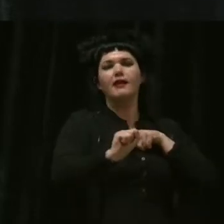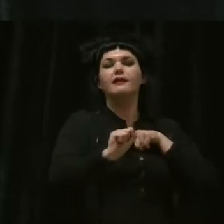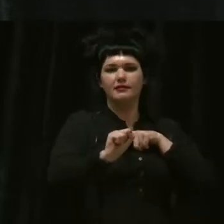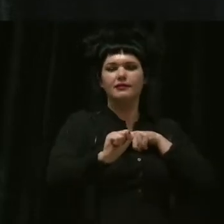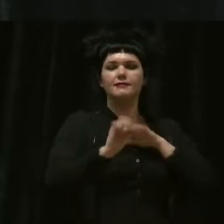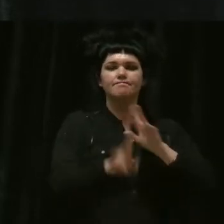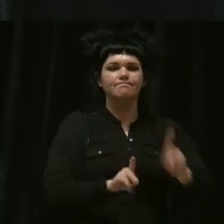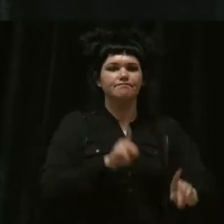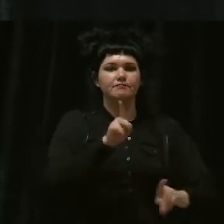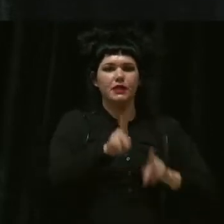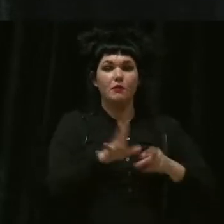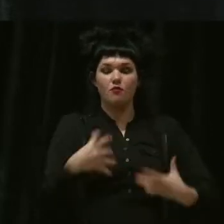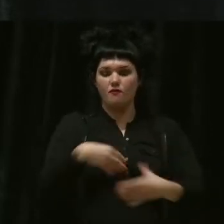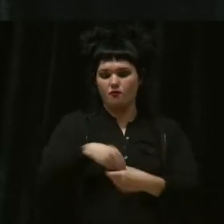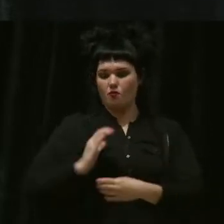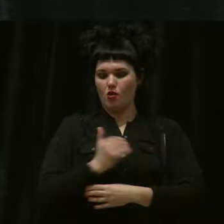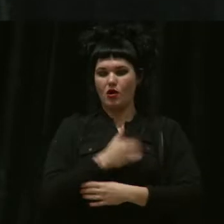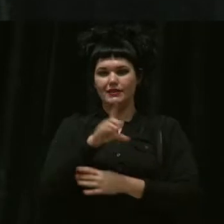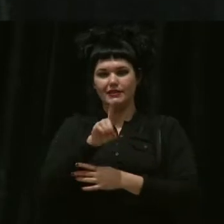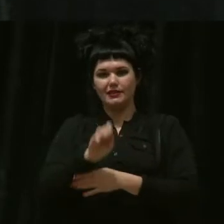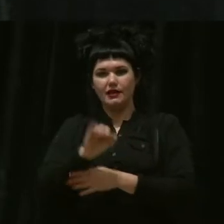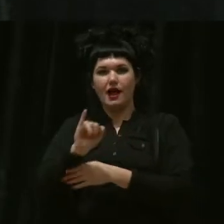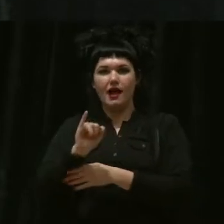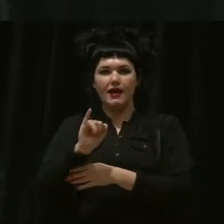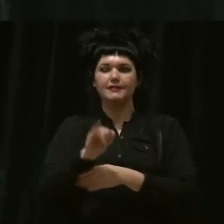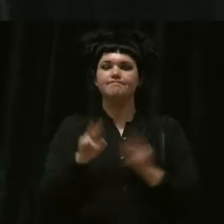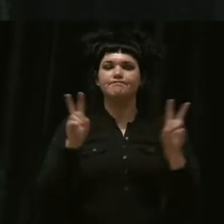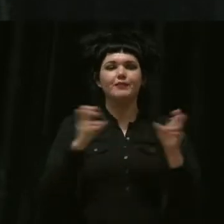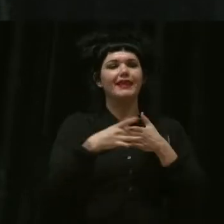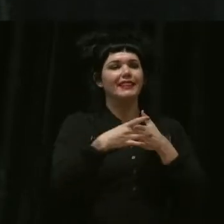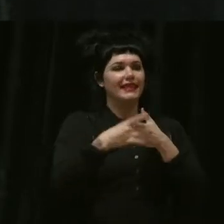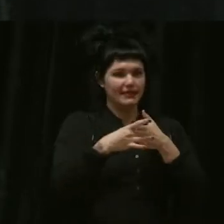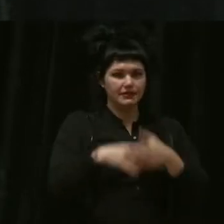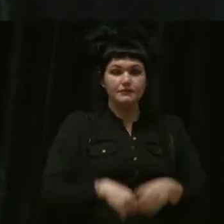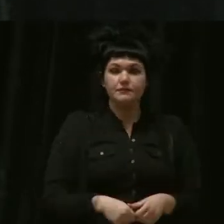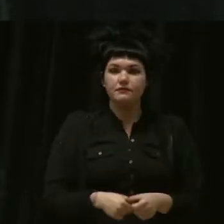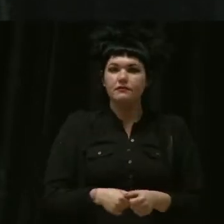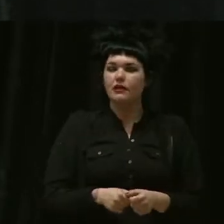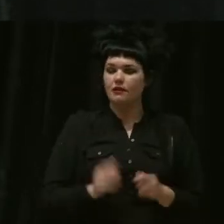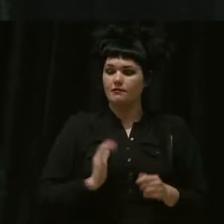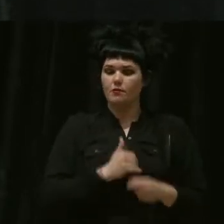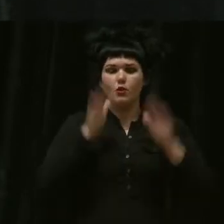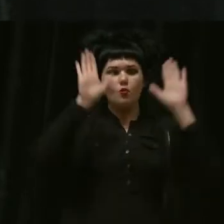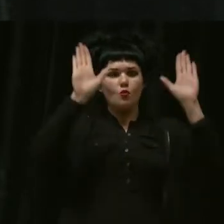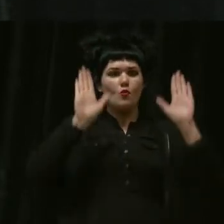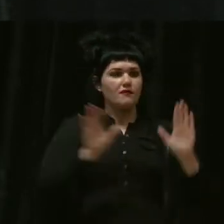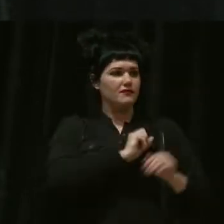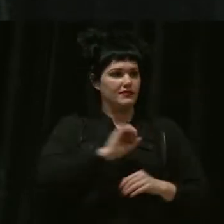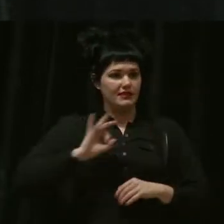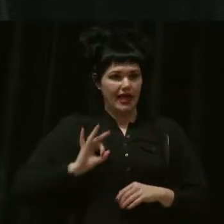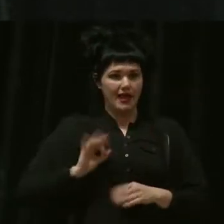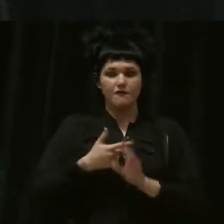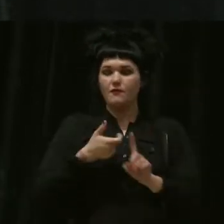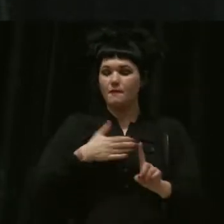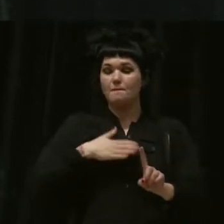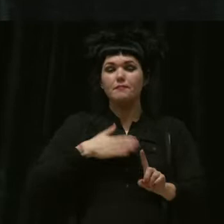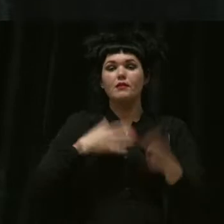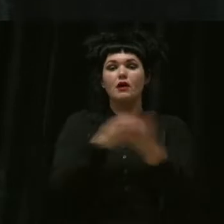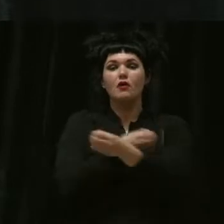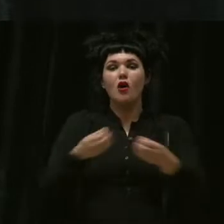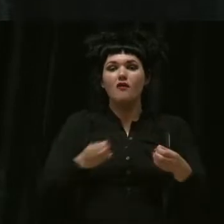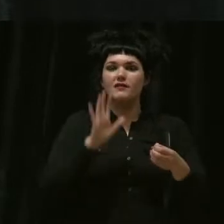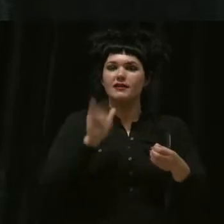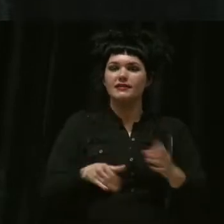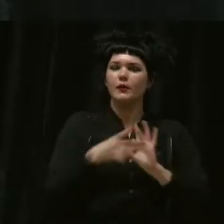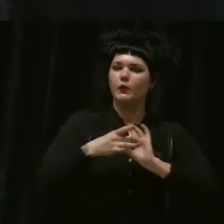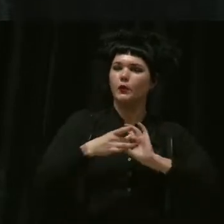who are part of our DEI leads and the wonderful staff that work in my office that help coordinate those